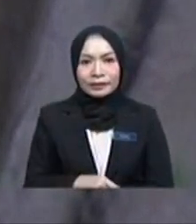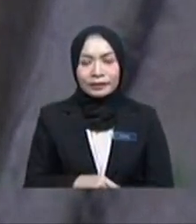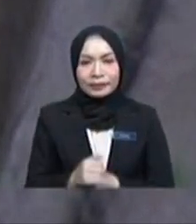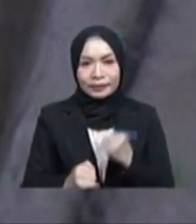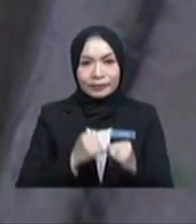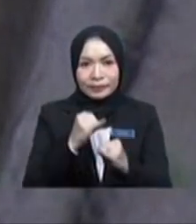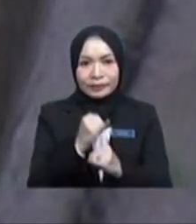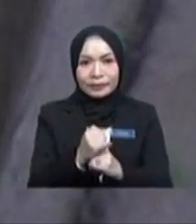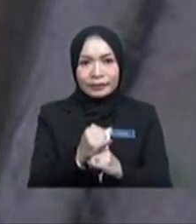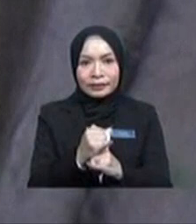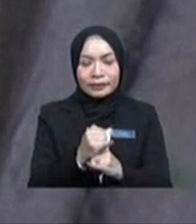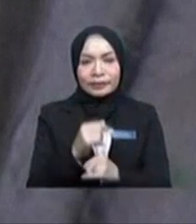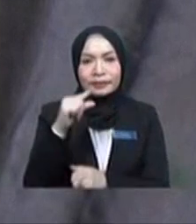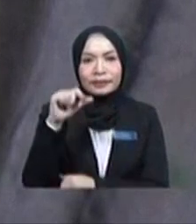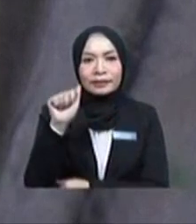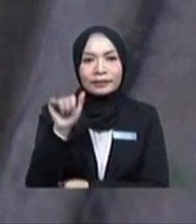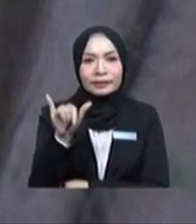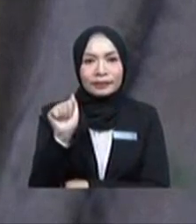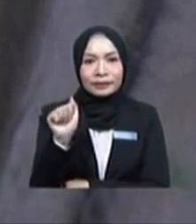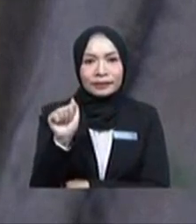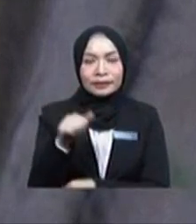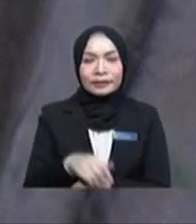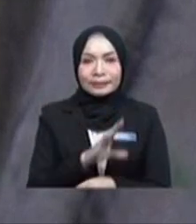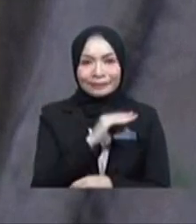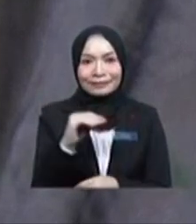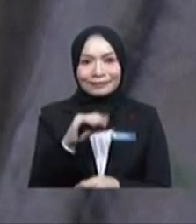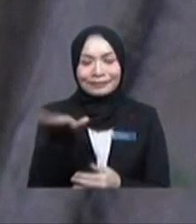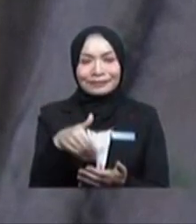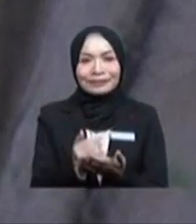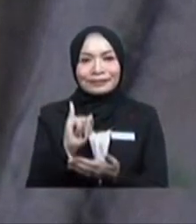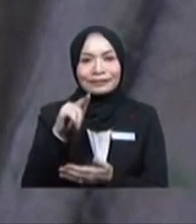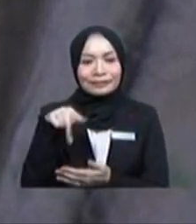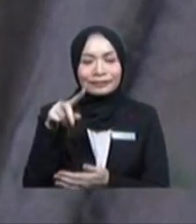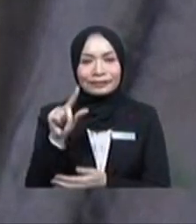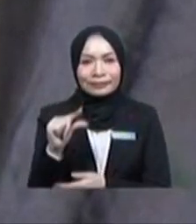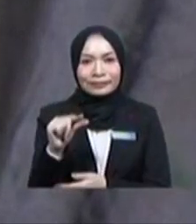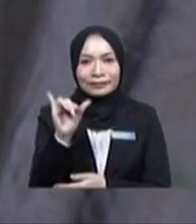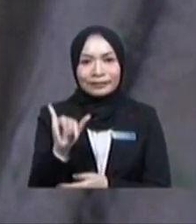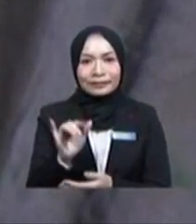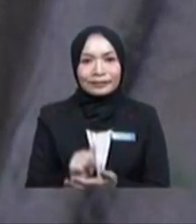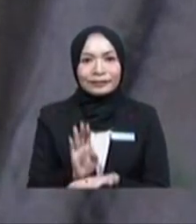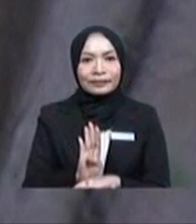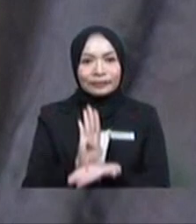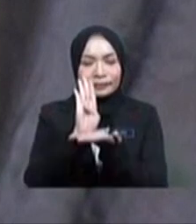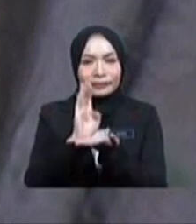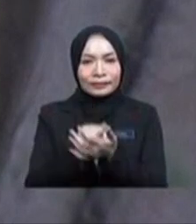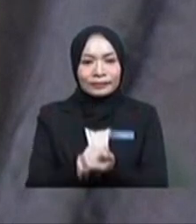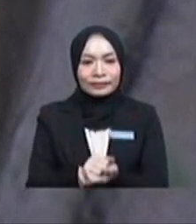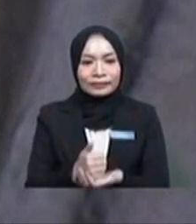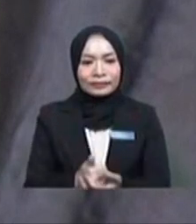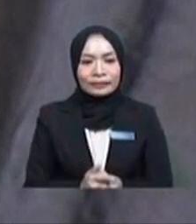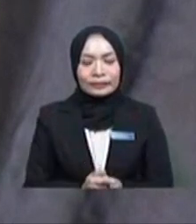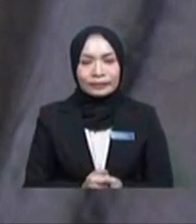IPG Campus Gaya, and IPG Campus Datuk Razali Ismail, as well as the Resource and